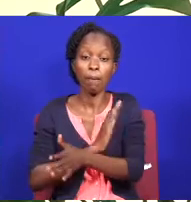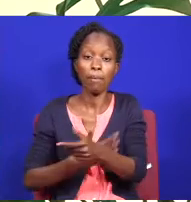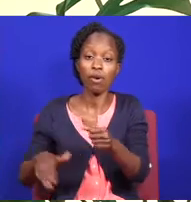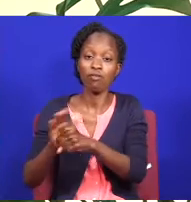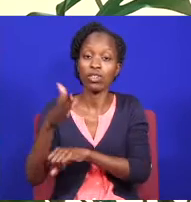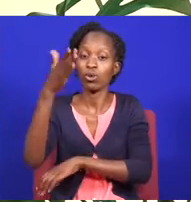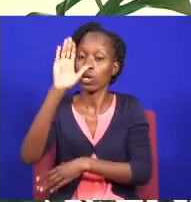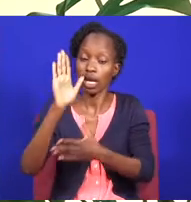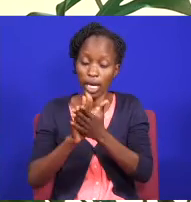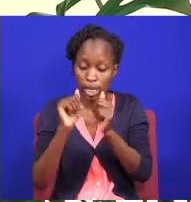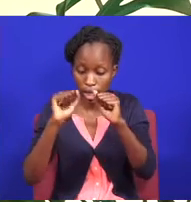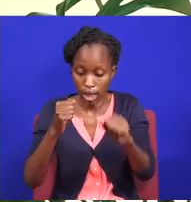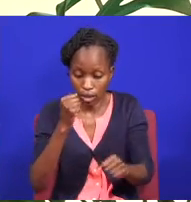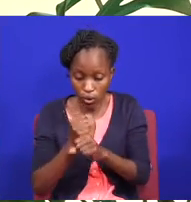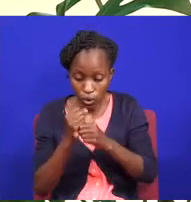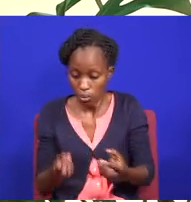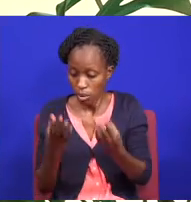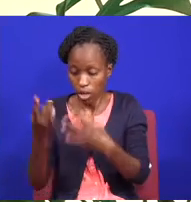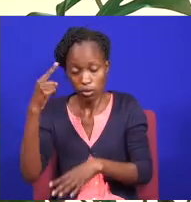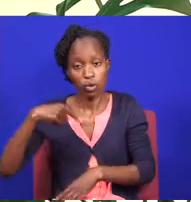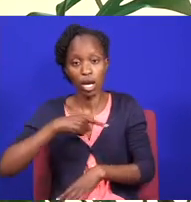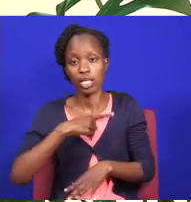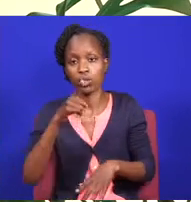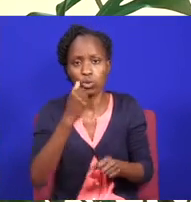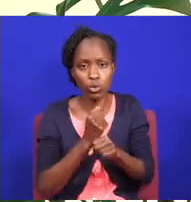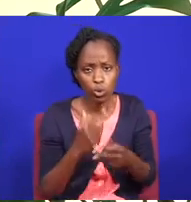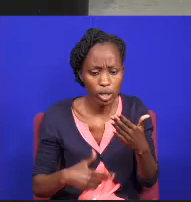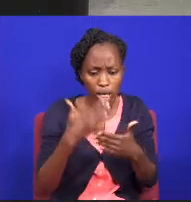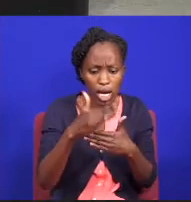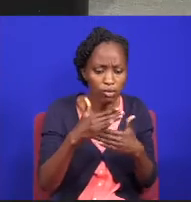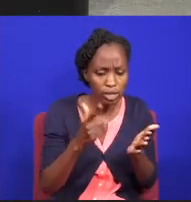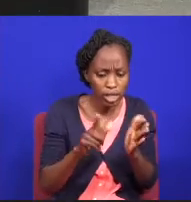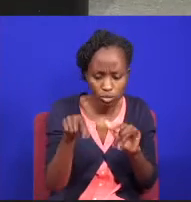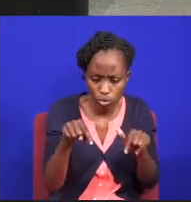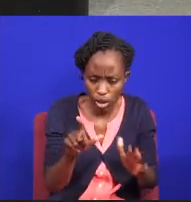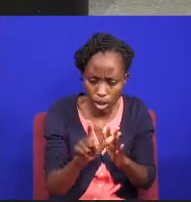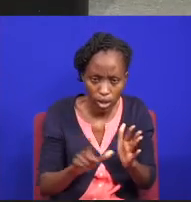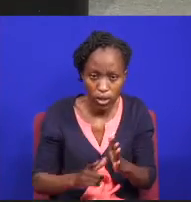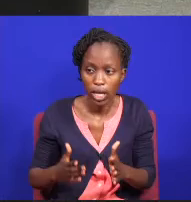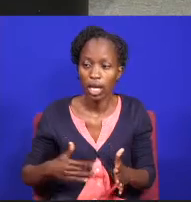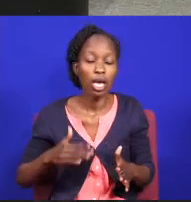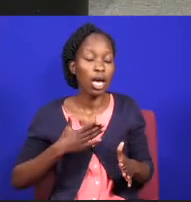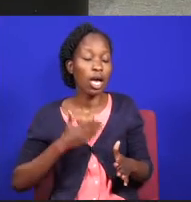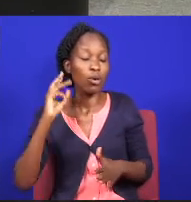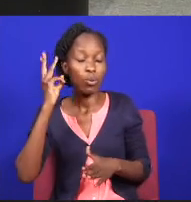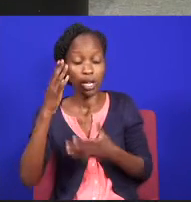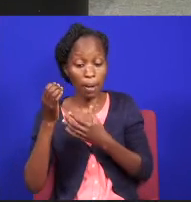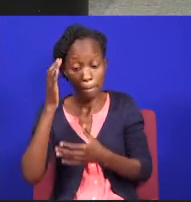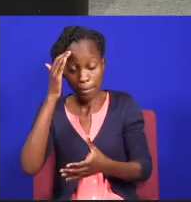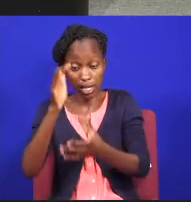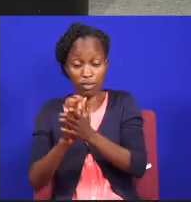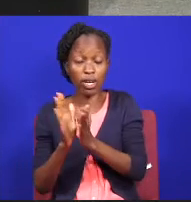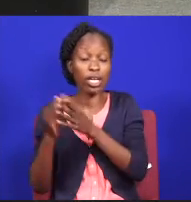it for us. So what are you going to do after this lesson? I'm going to believe and obey God. You are going